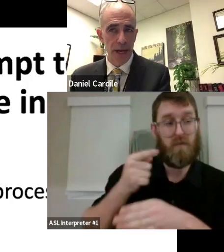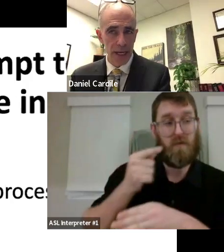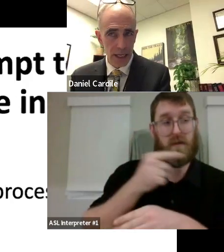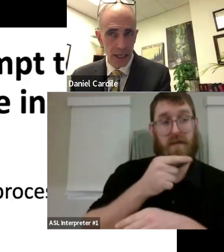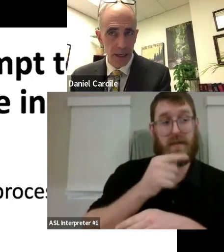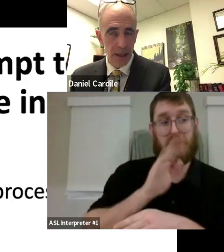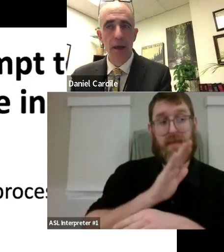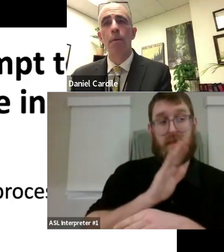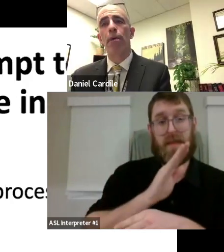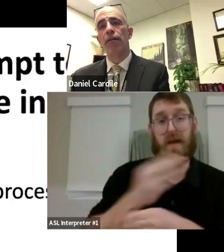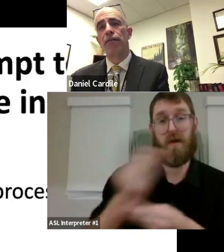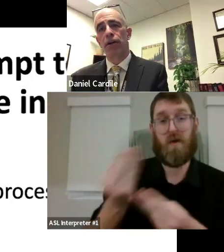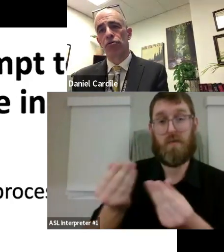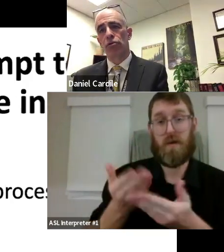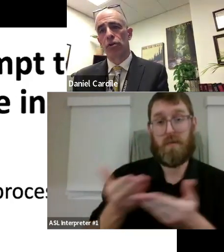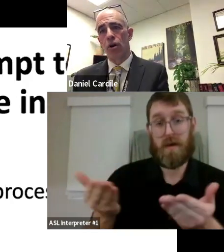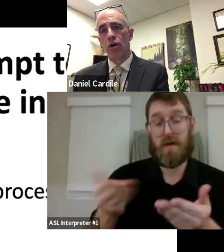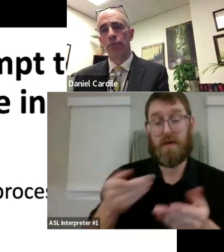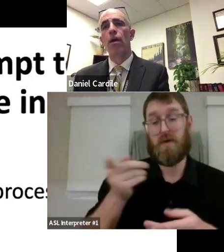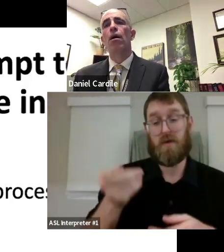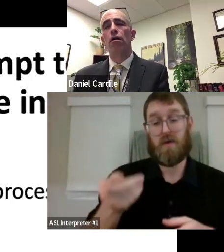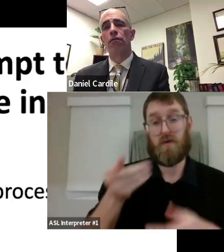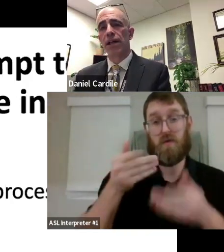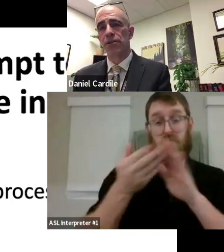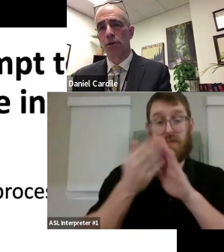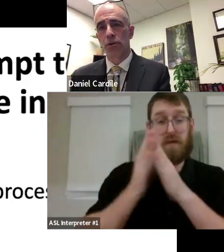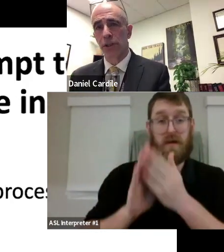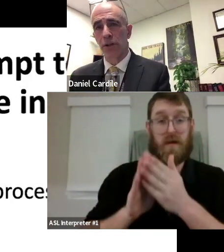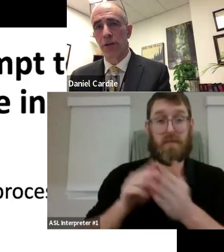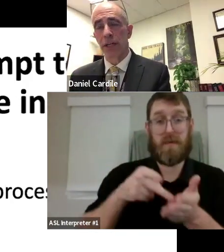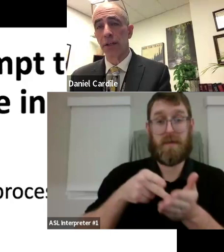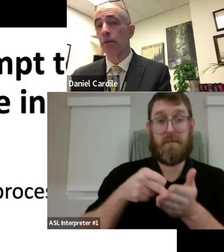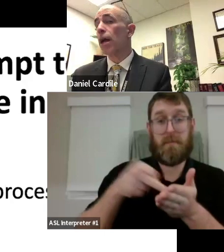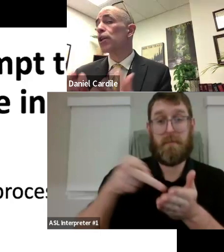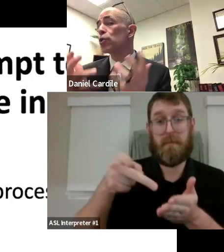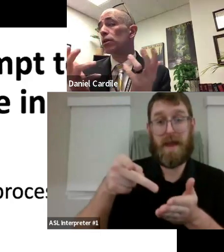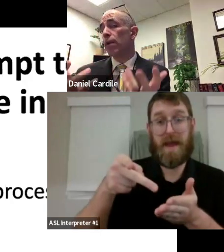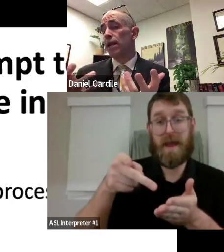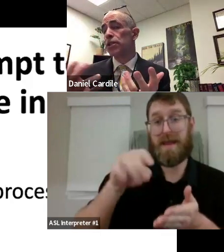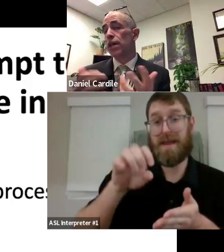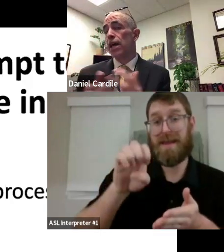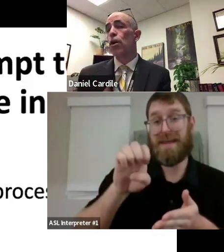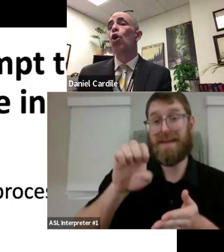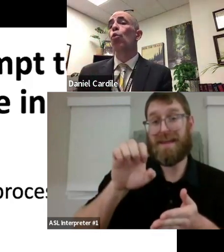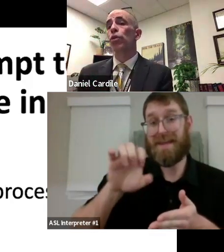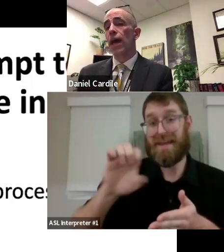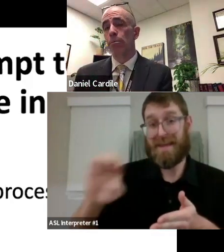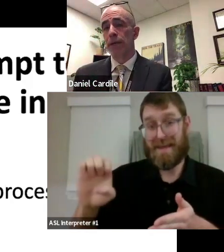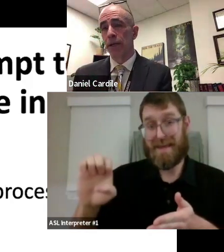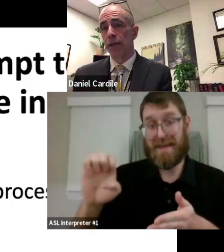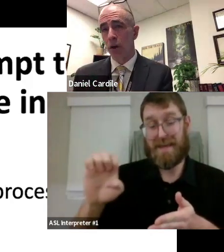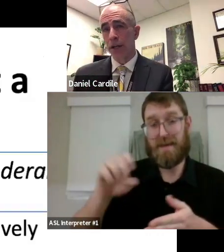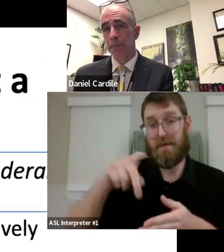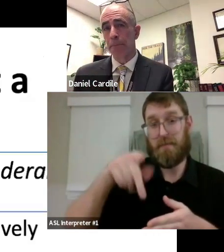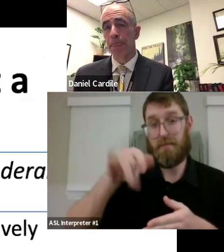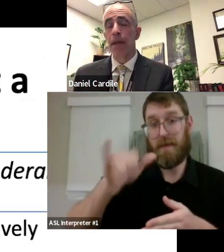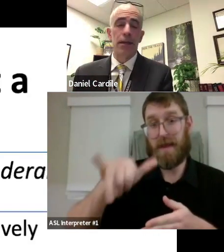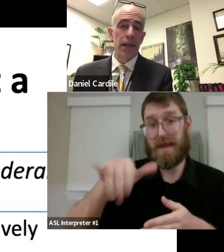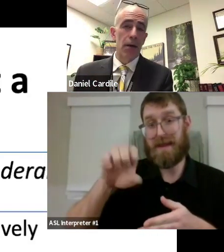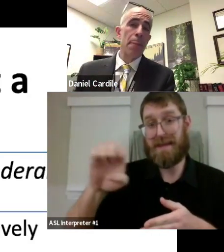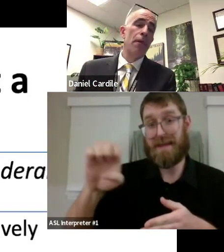representative payee by federal law of that Social Security income, and you can manage that without being a